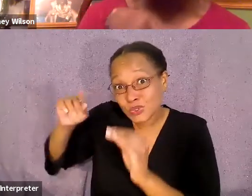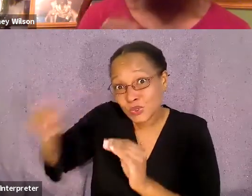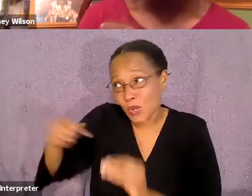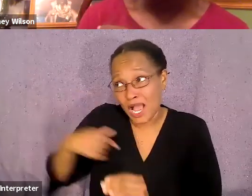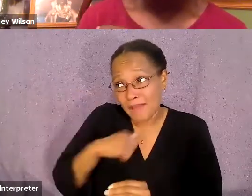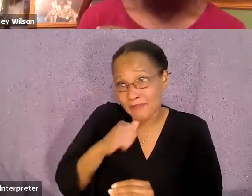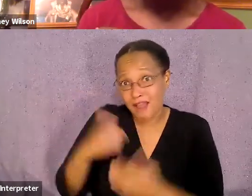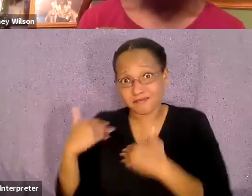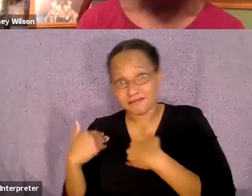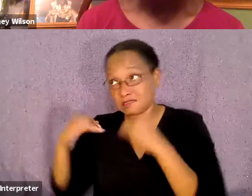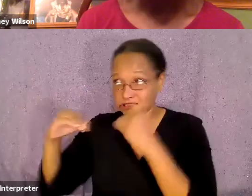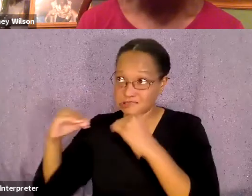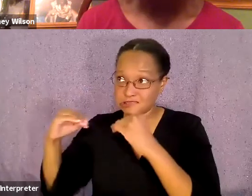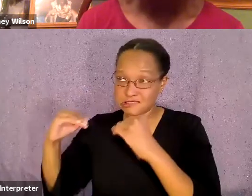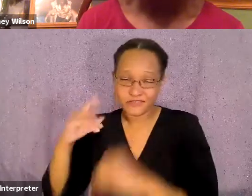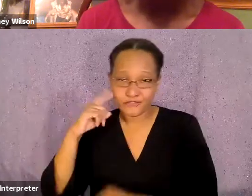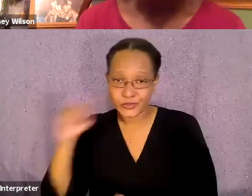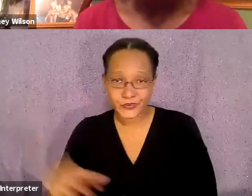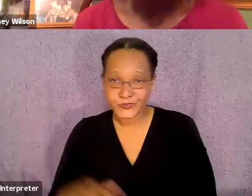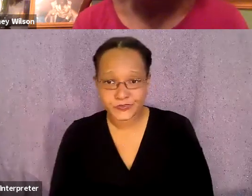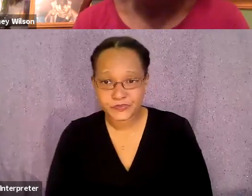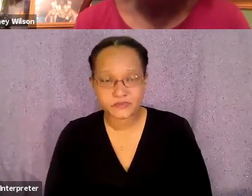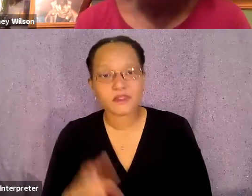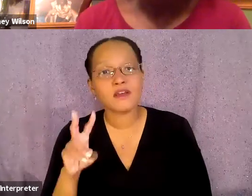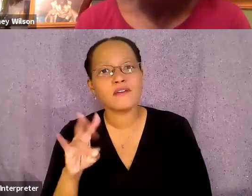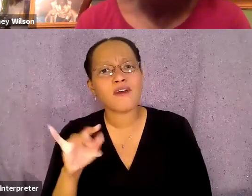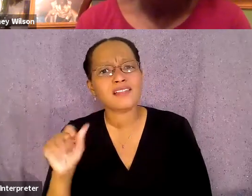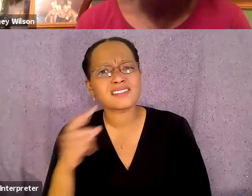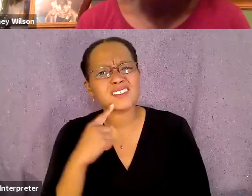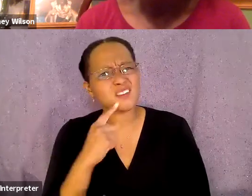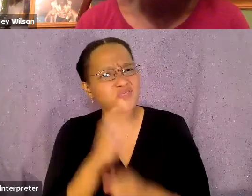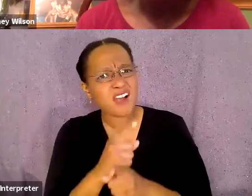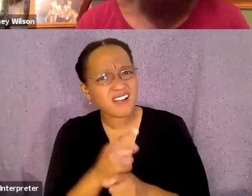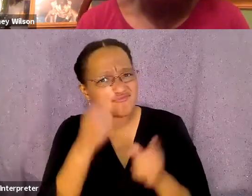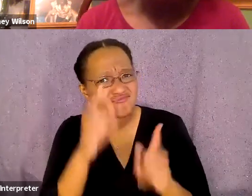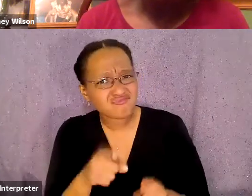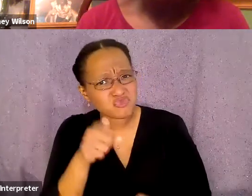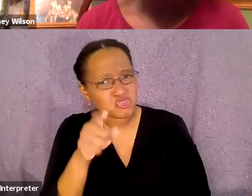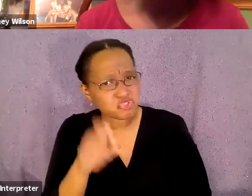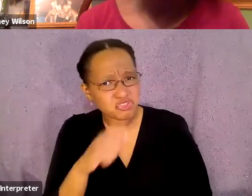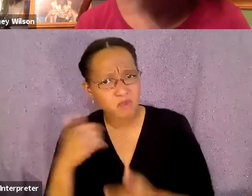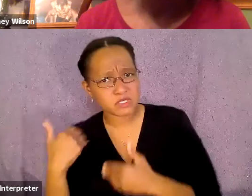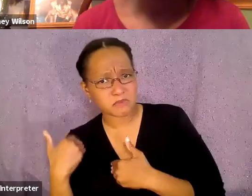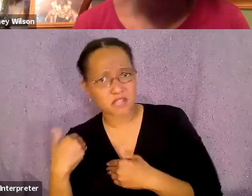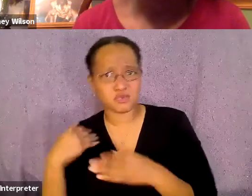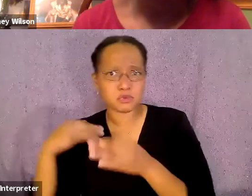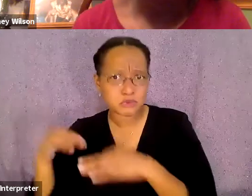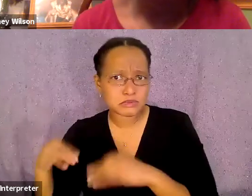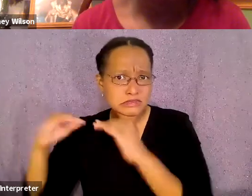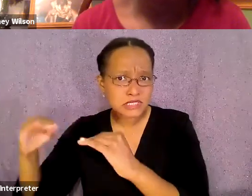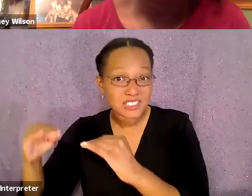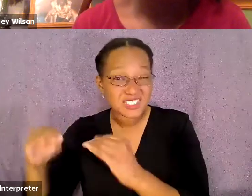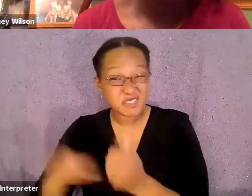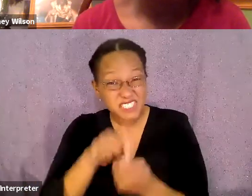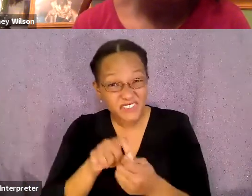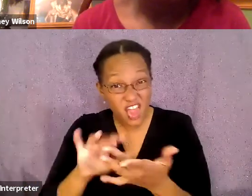it. No, and nor should you. And honestly, particularly when it comes to online spaces, I don't engage,